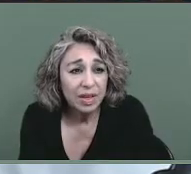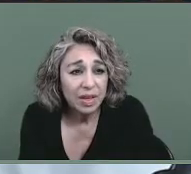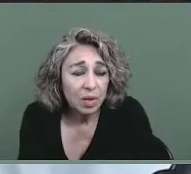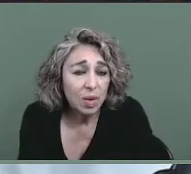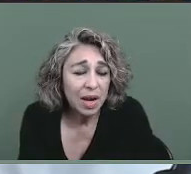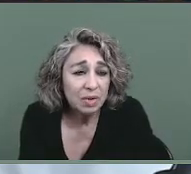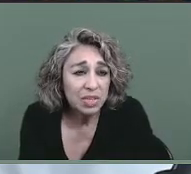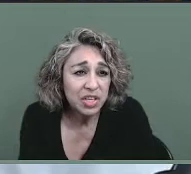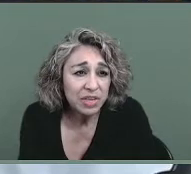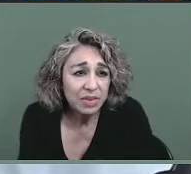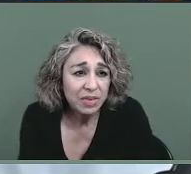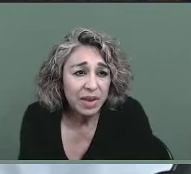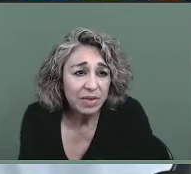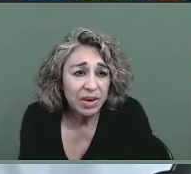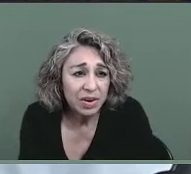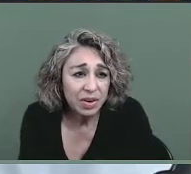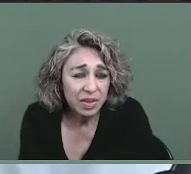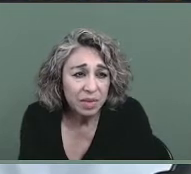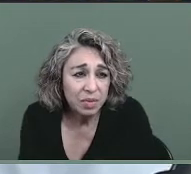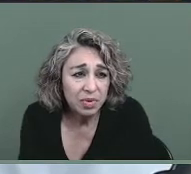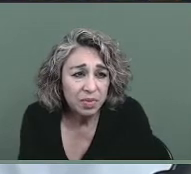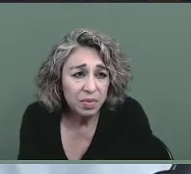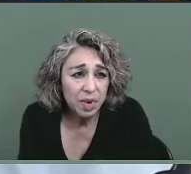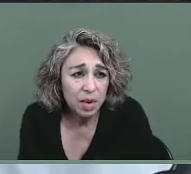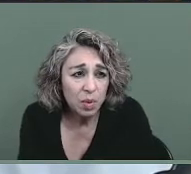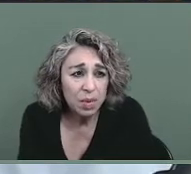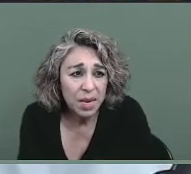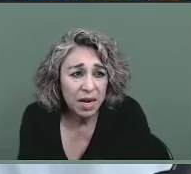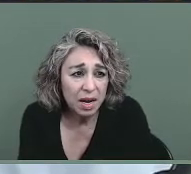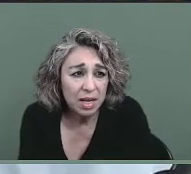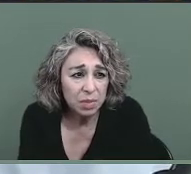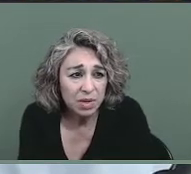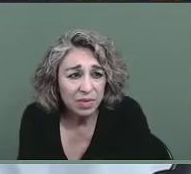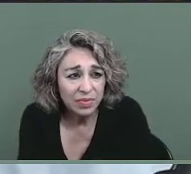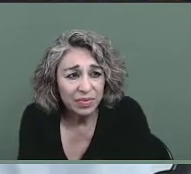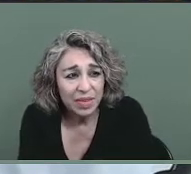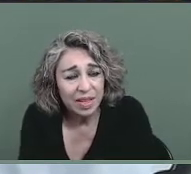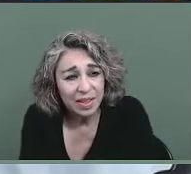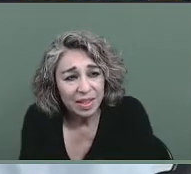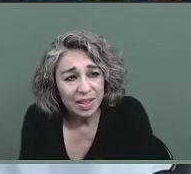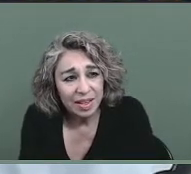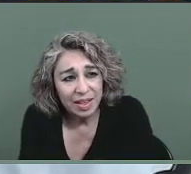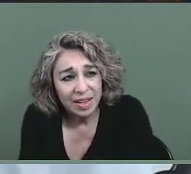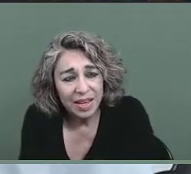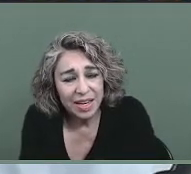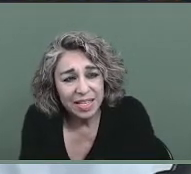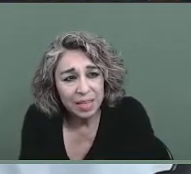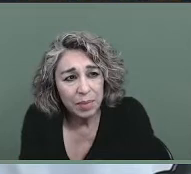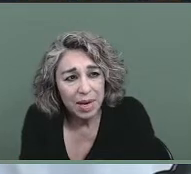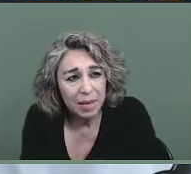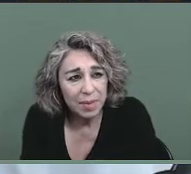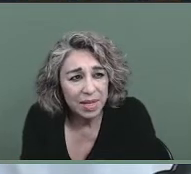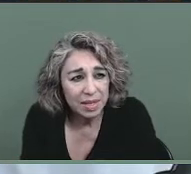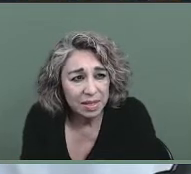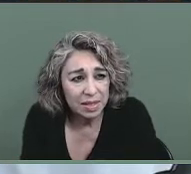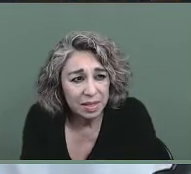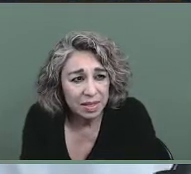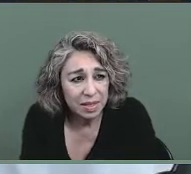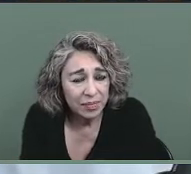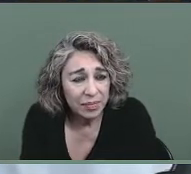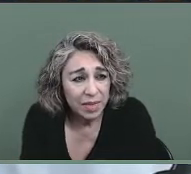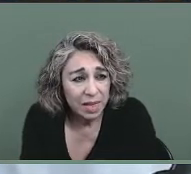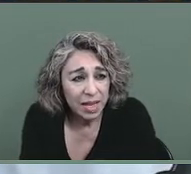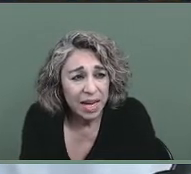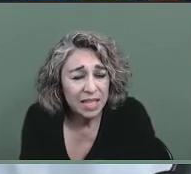when I was chief of governor they we made a hospital any step elaborate